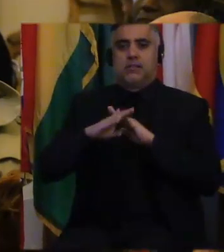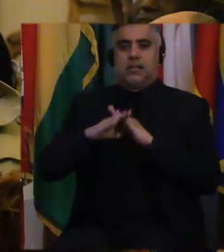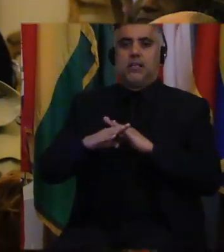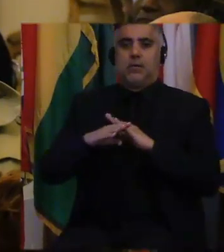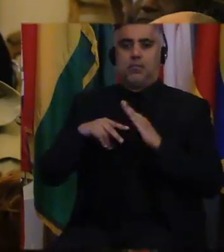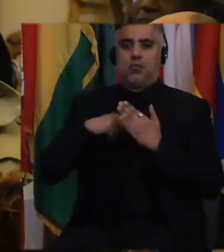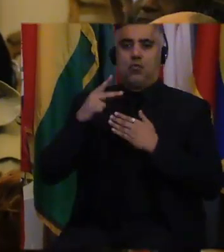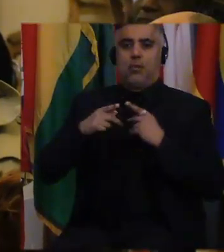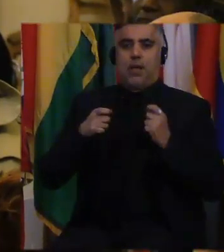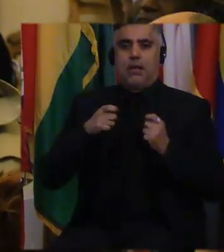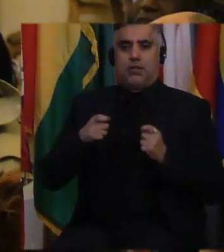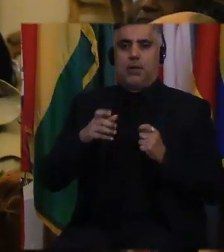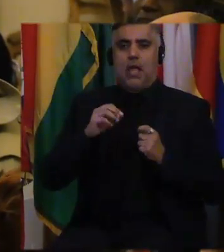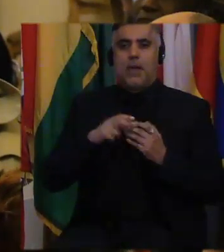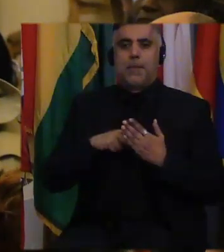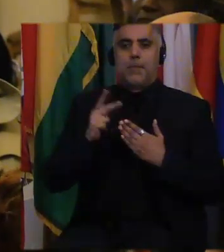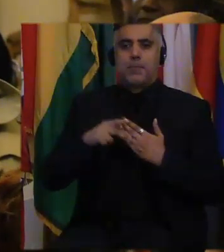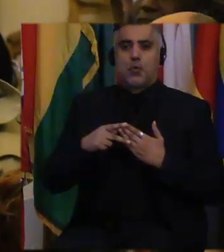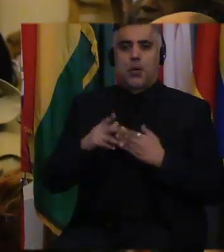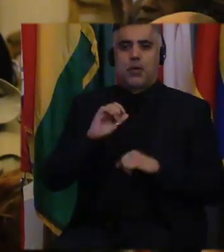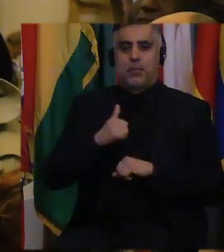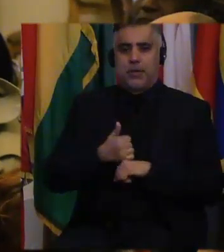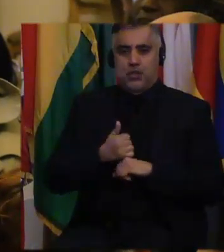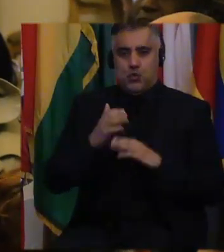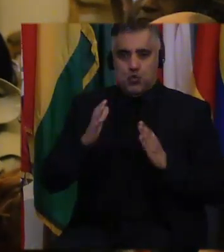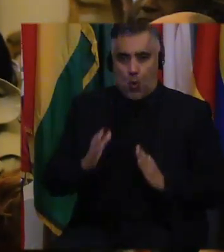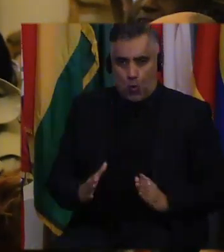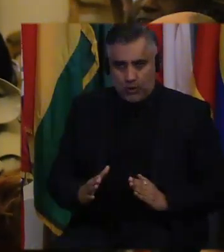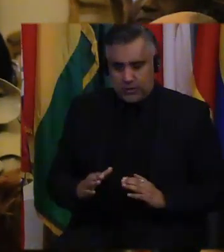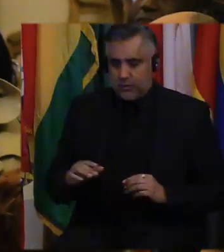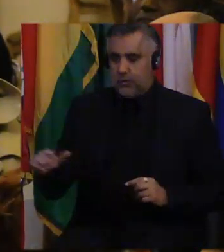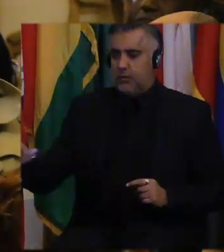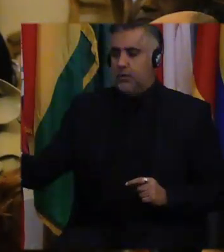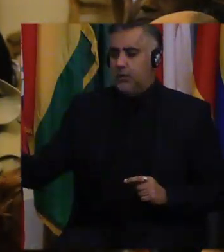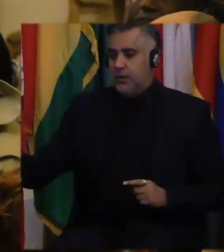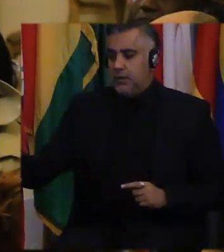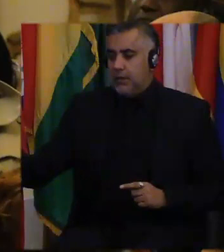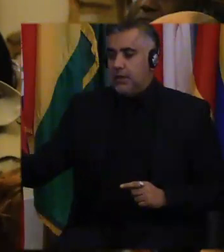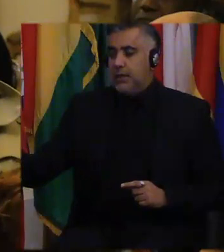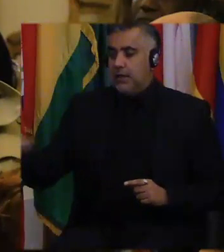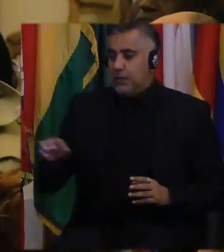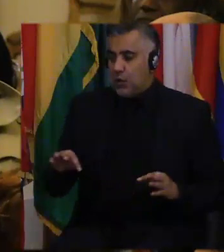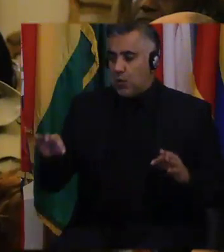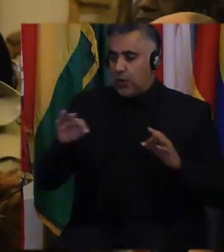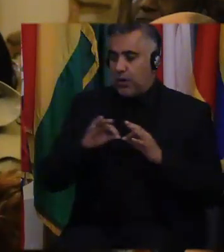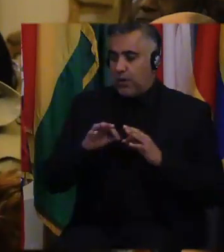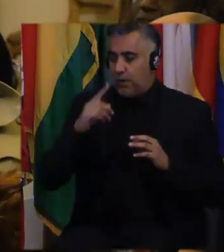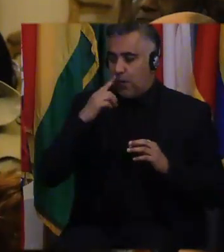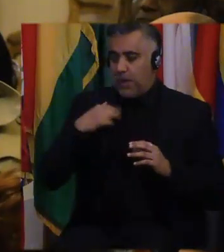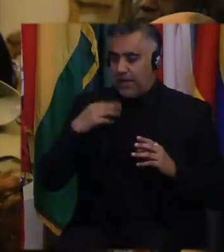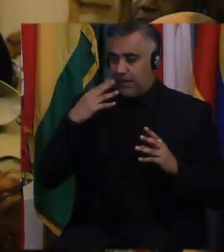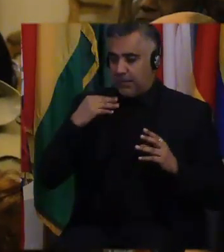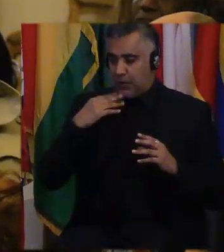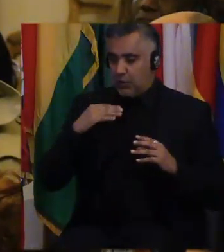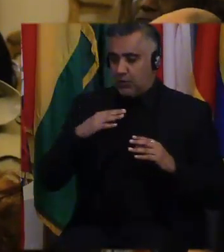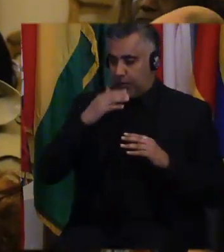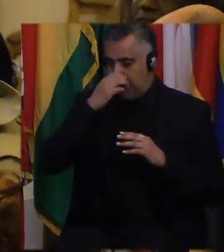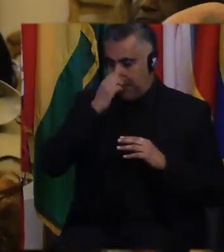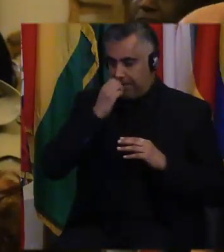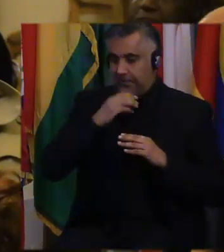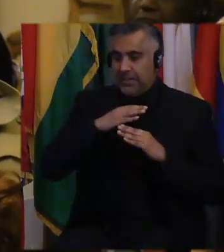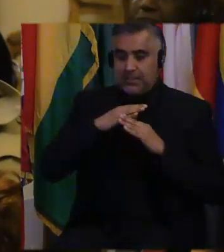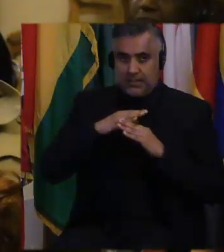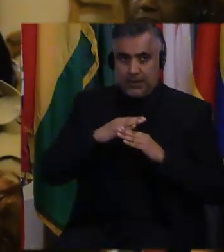managers and the program implementers. It is so critical, from my experience, to sensitize